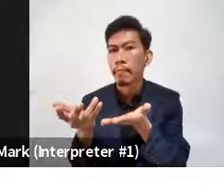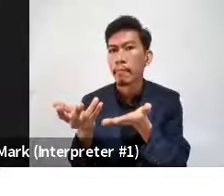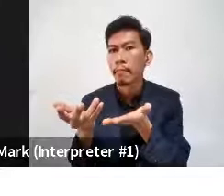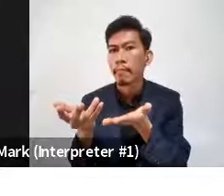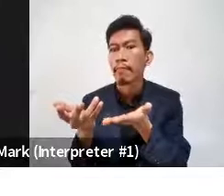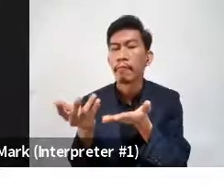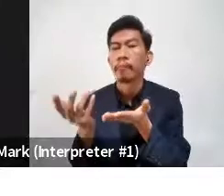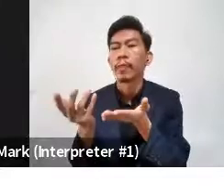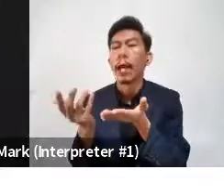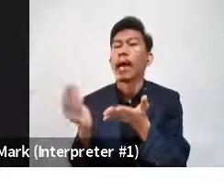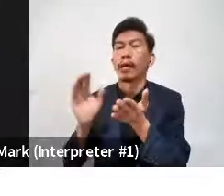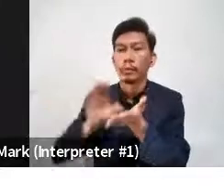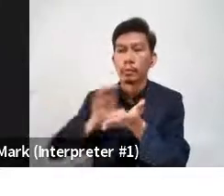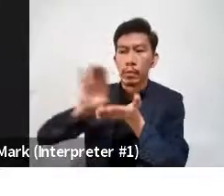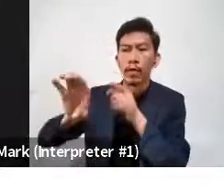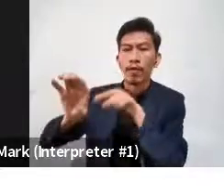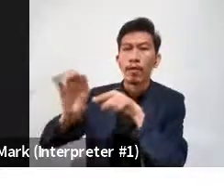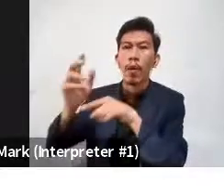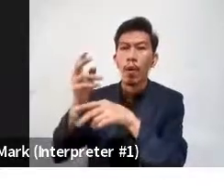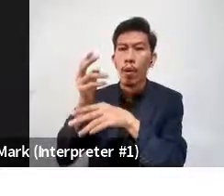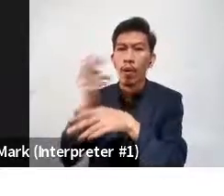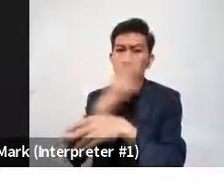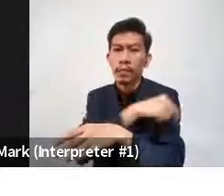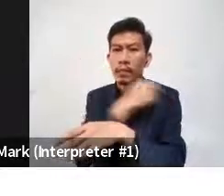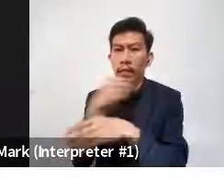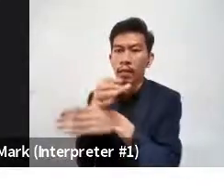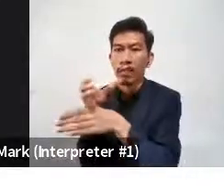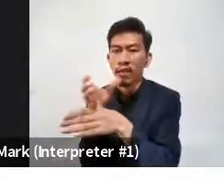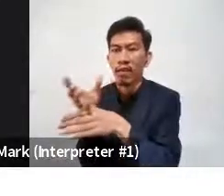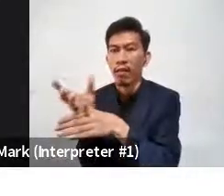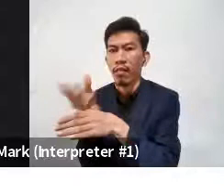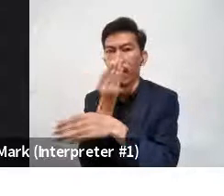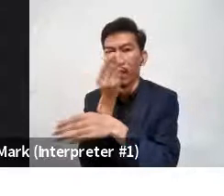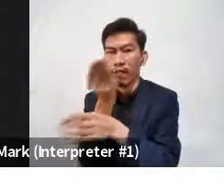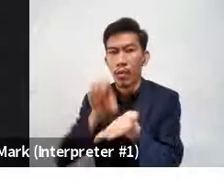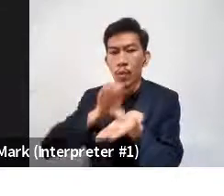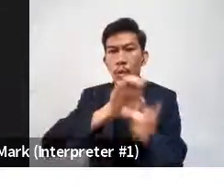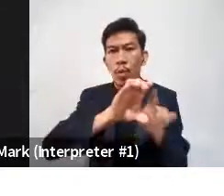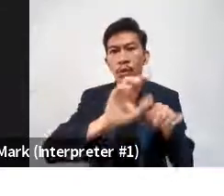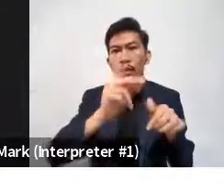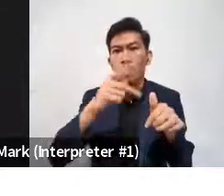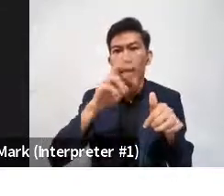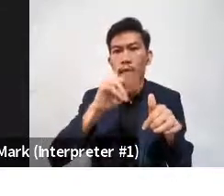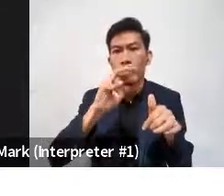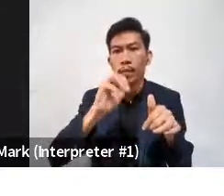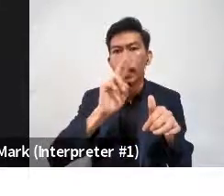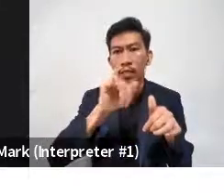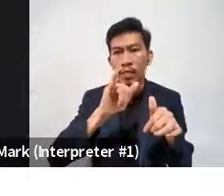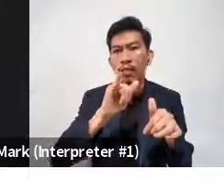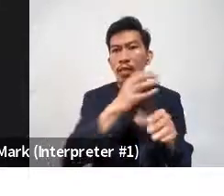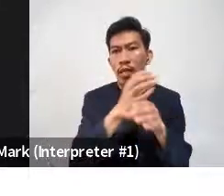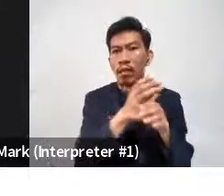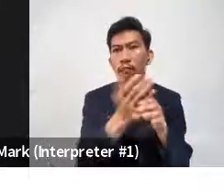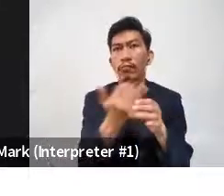went to hospital care and very small share for primary care. We're spending around $12